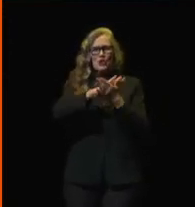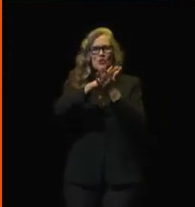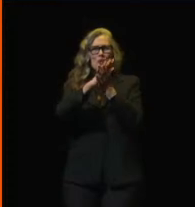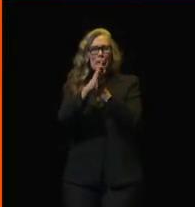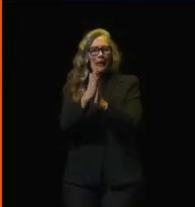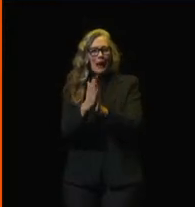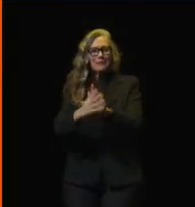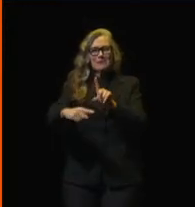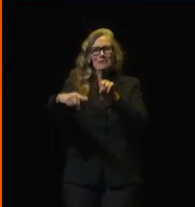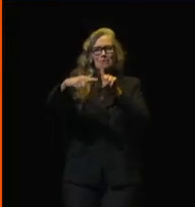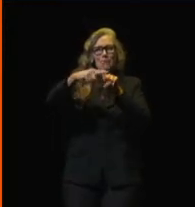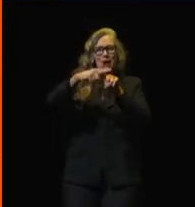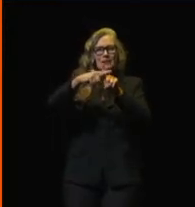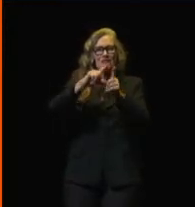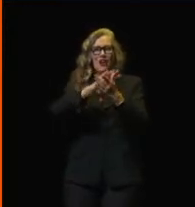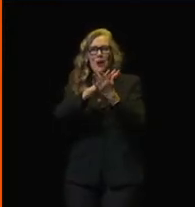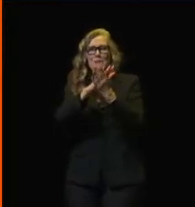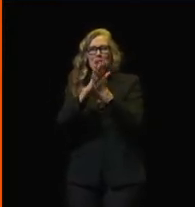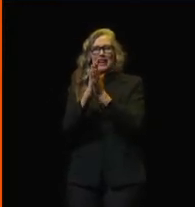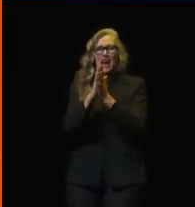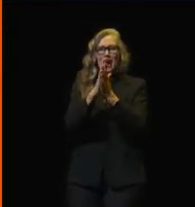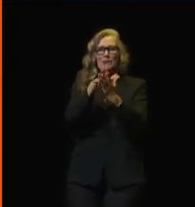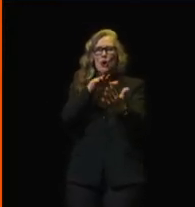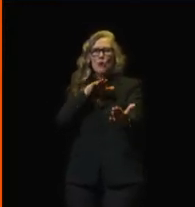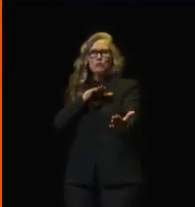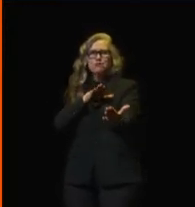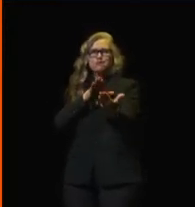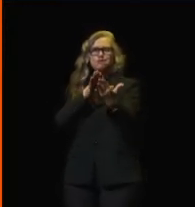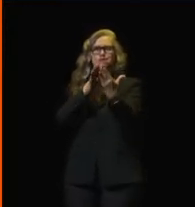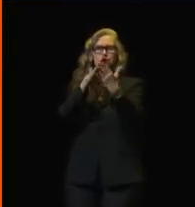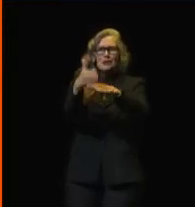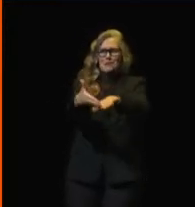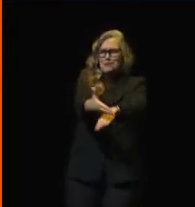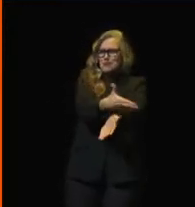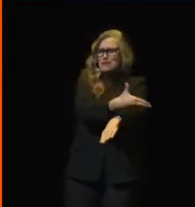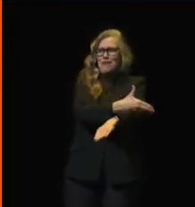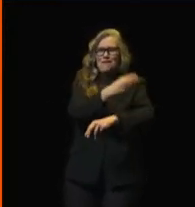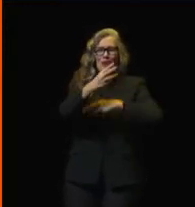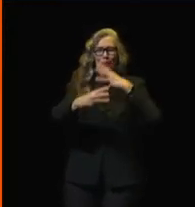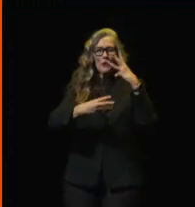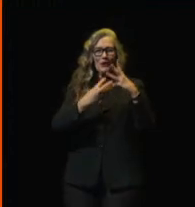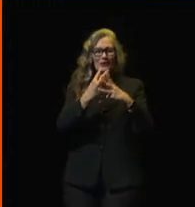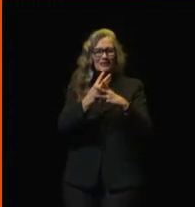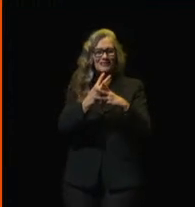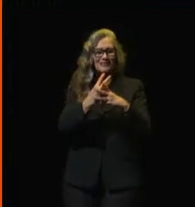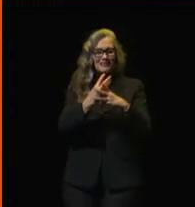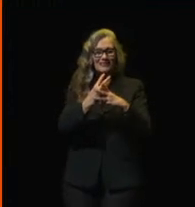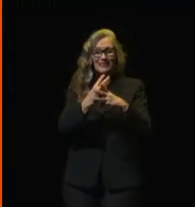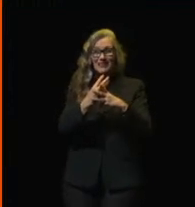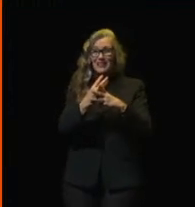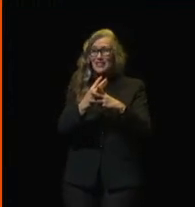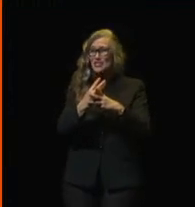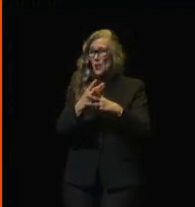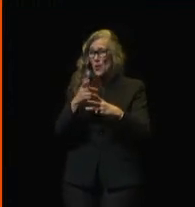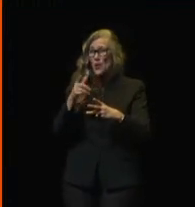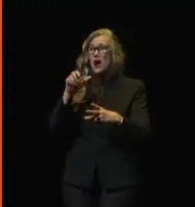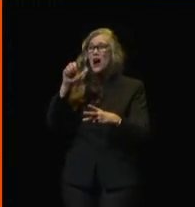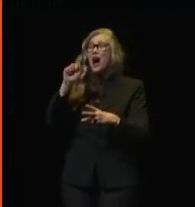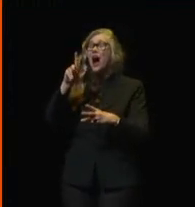extreme conditions imaginable, Ady would show us the way. And he would do it with